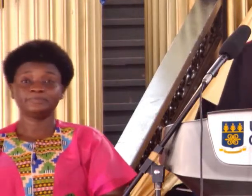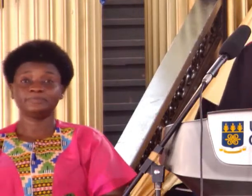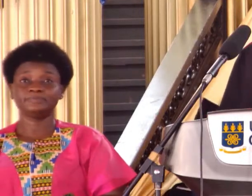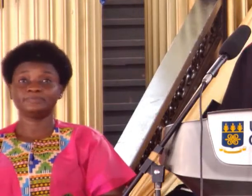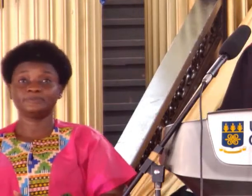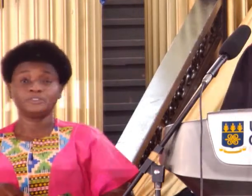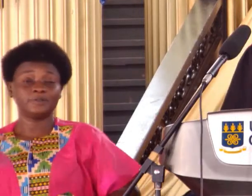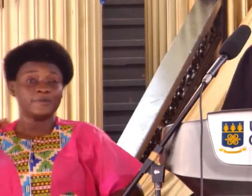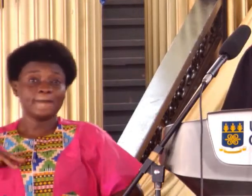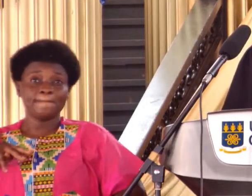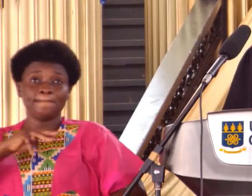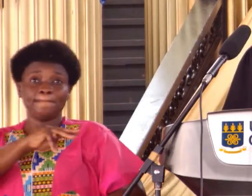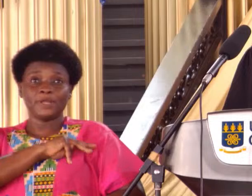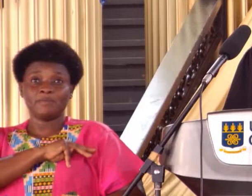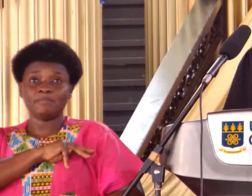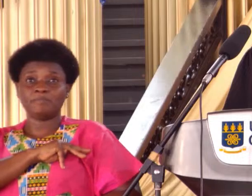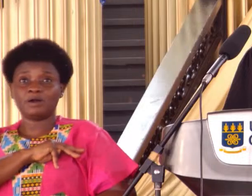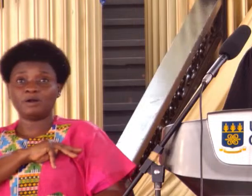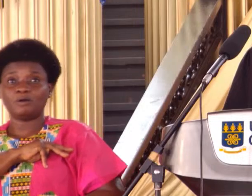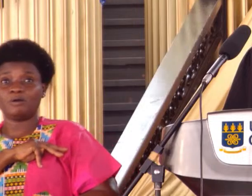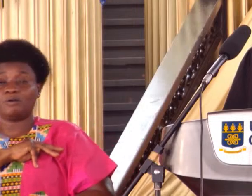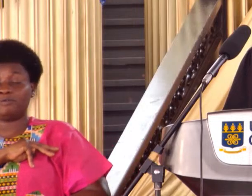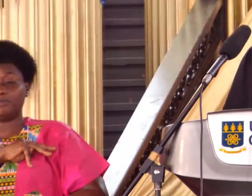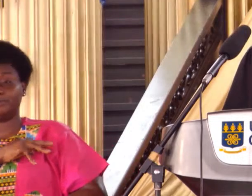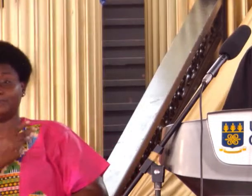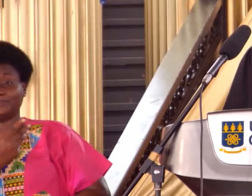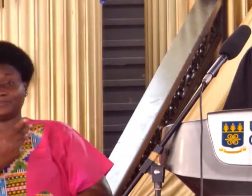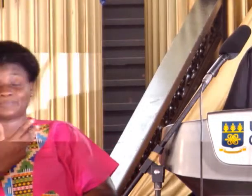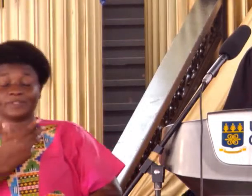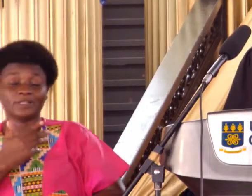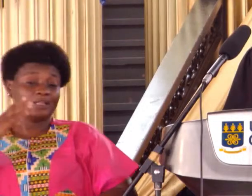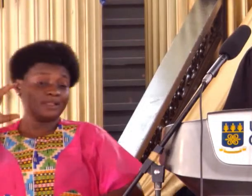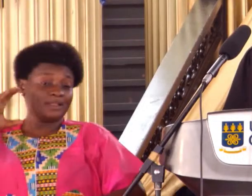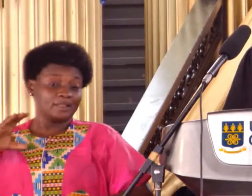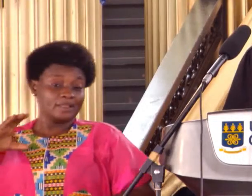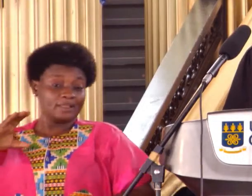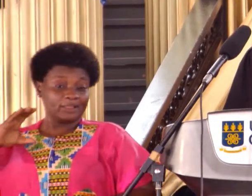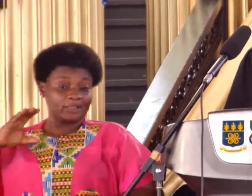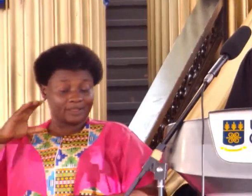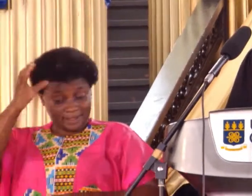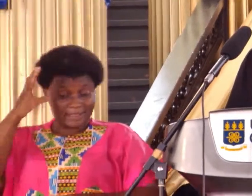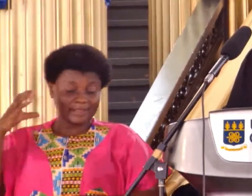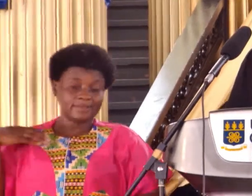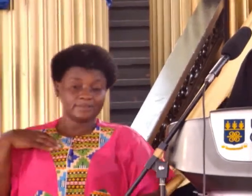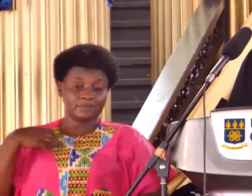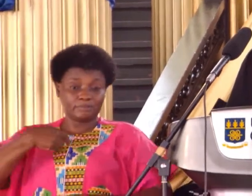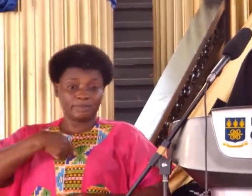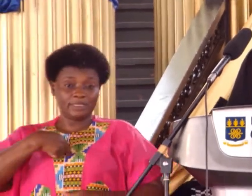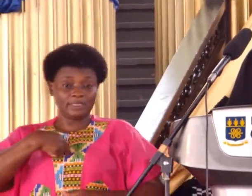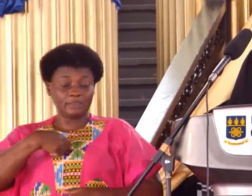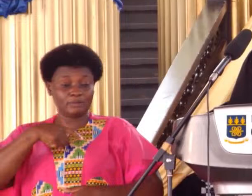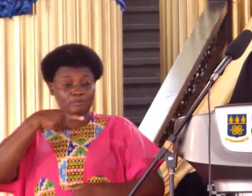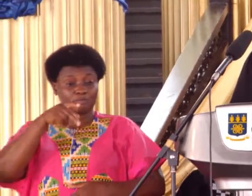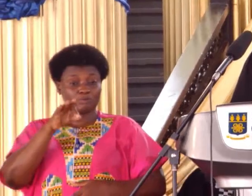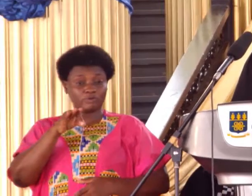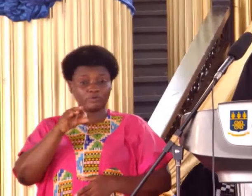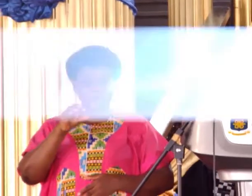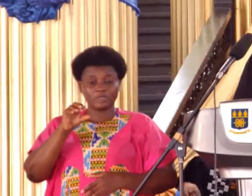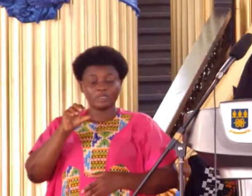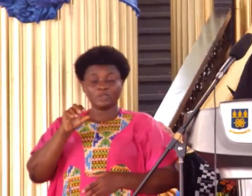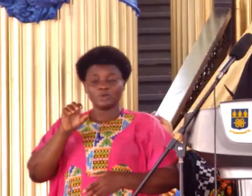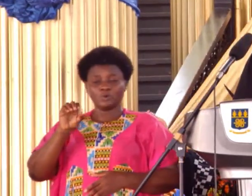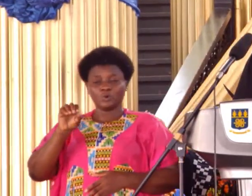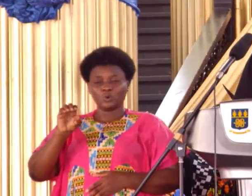Member of Council representing the Chancellor, I, Professor Augustine Oklu, Dean of the School